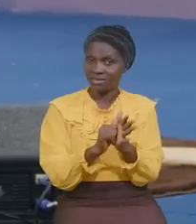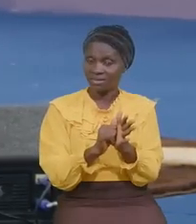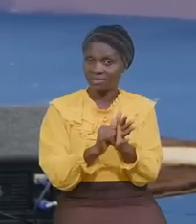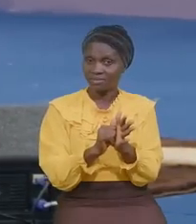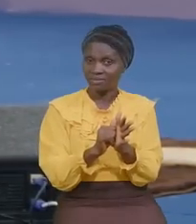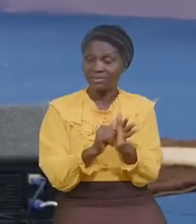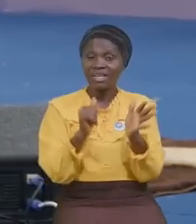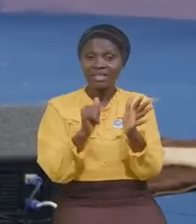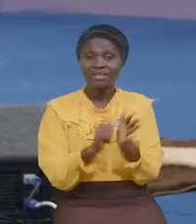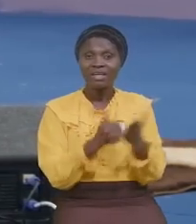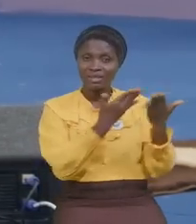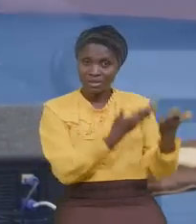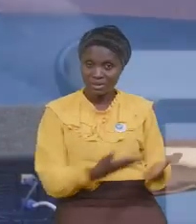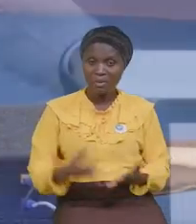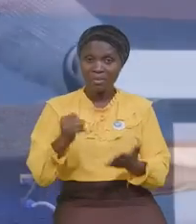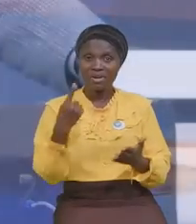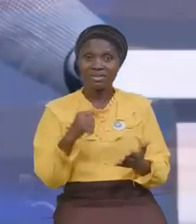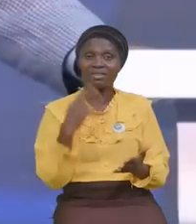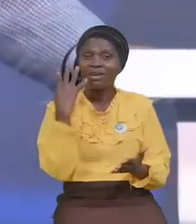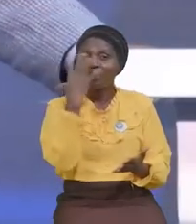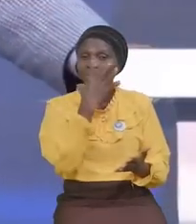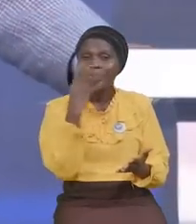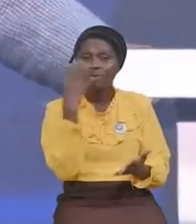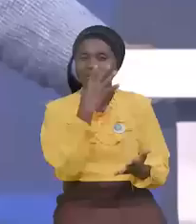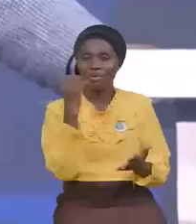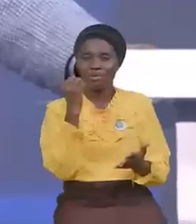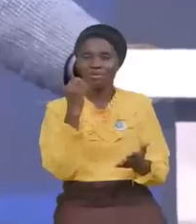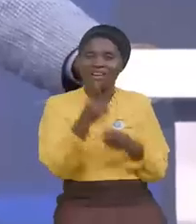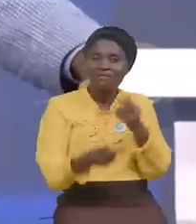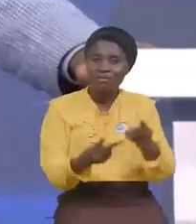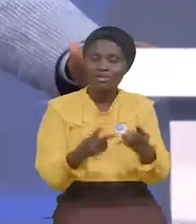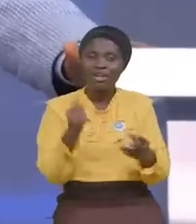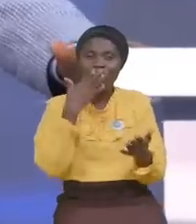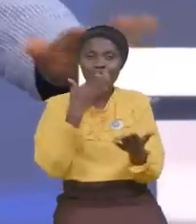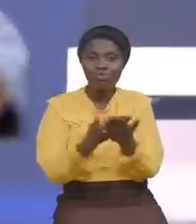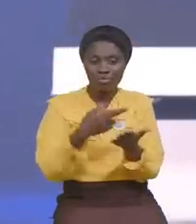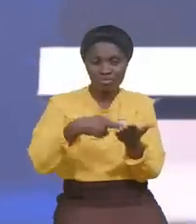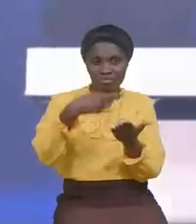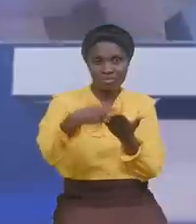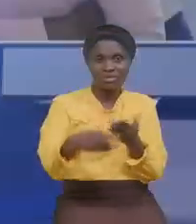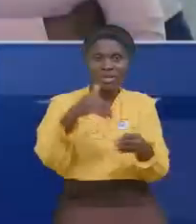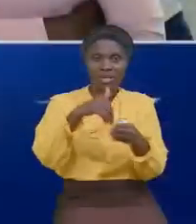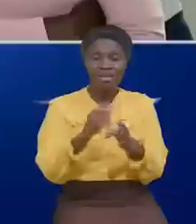that brings the glorious visitation a good result in your life.